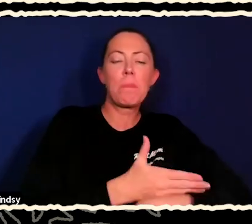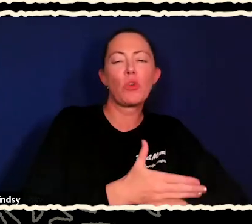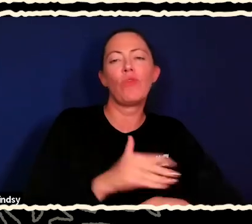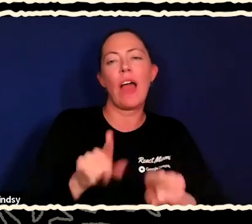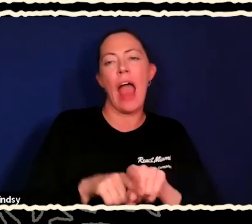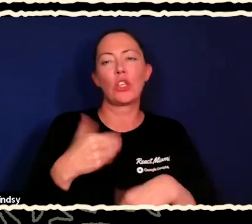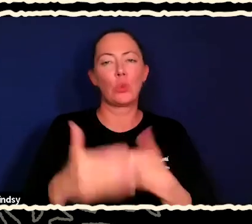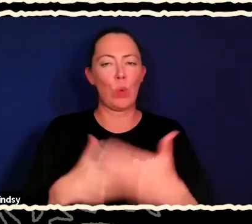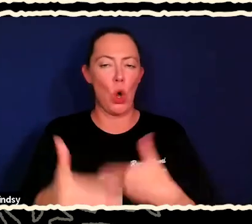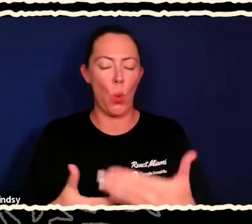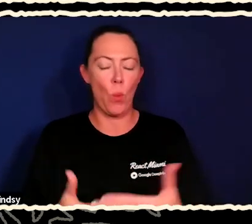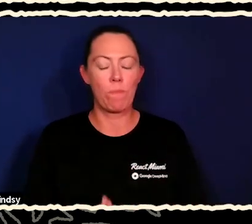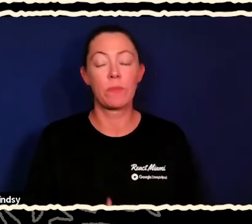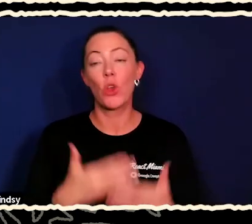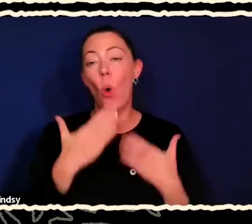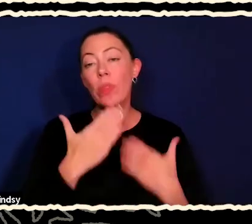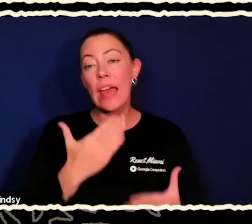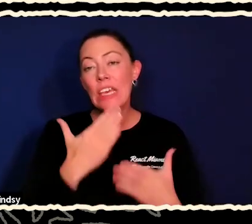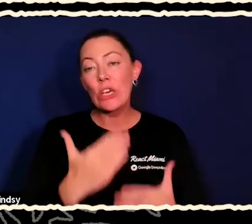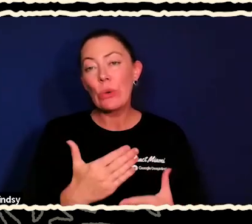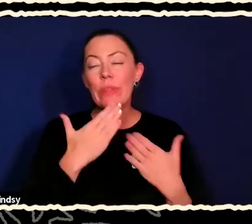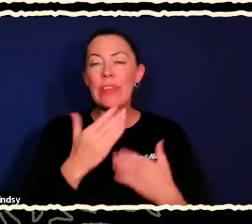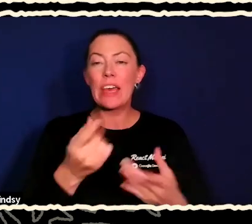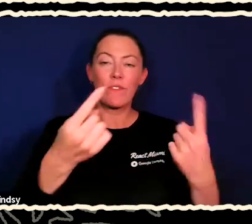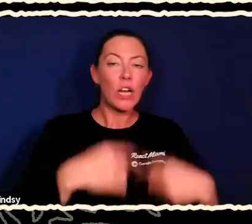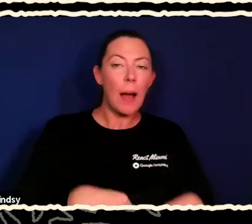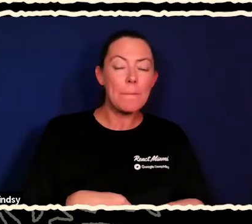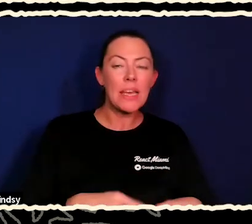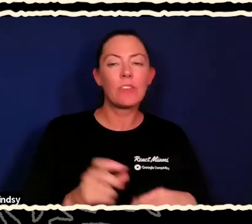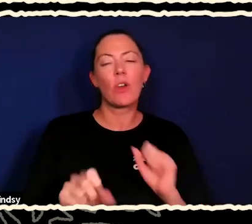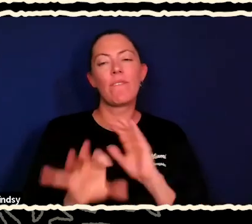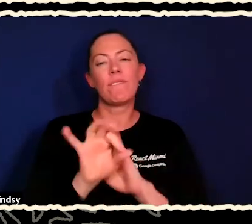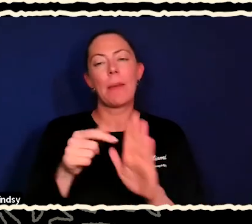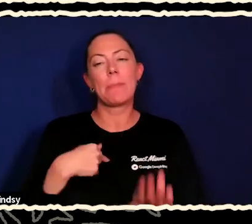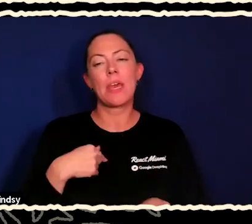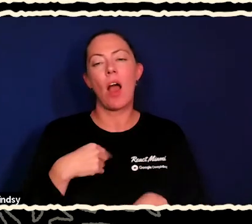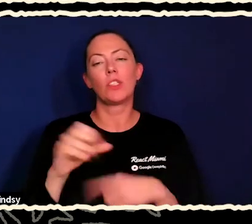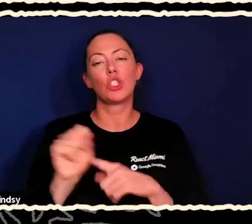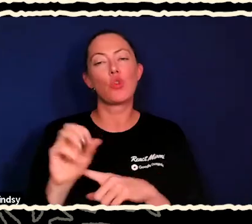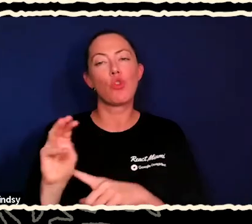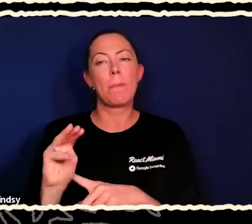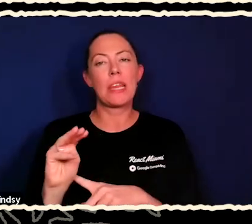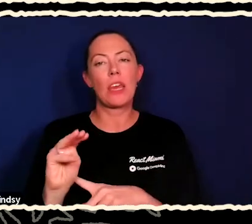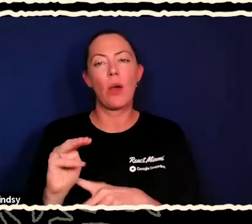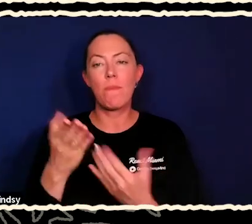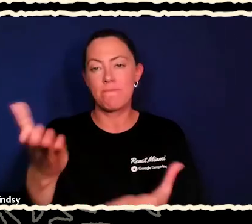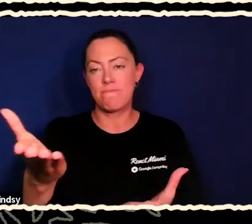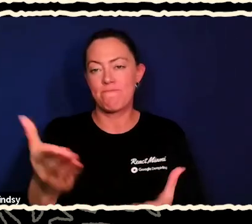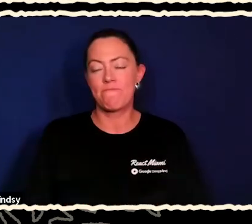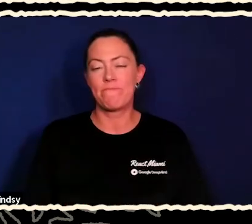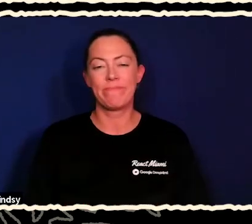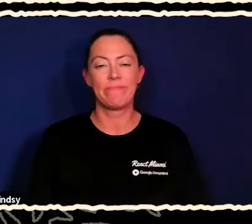you. Thank you for being here. You can find me on social at that. Thank you.